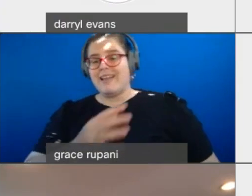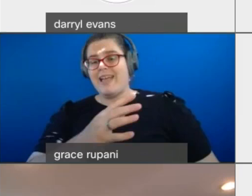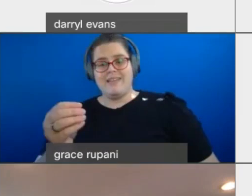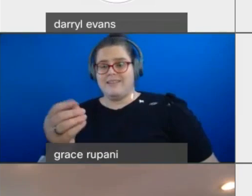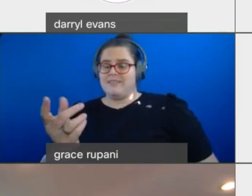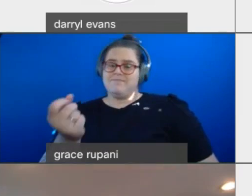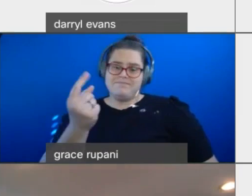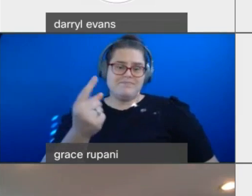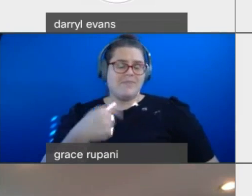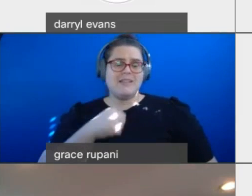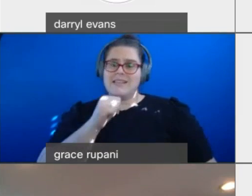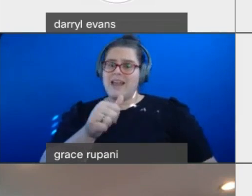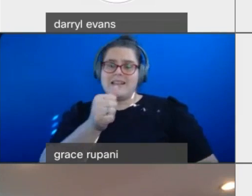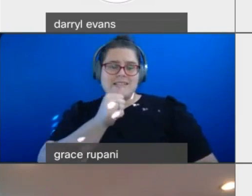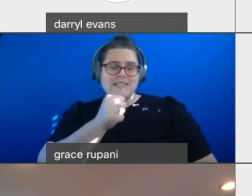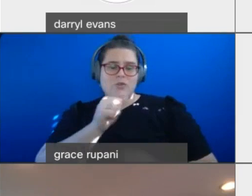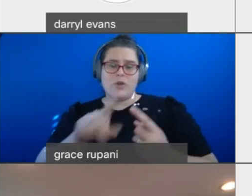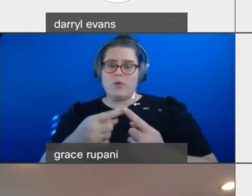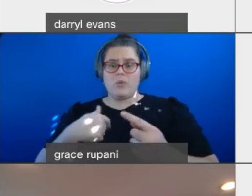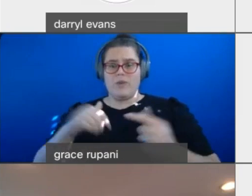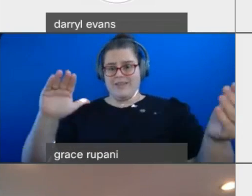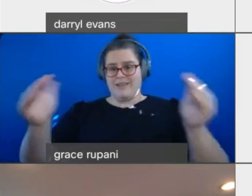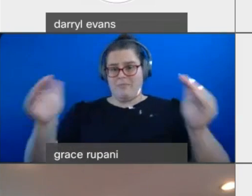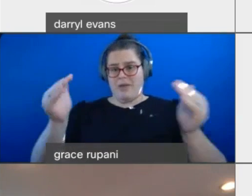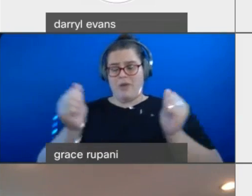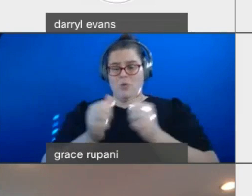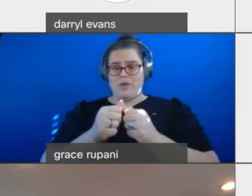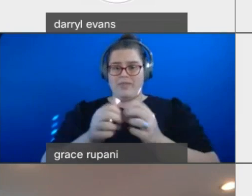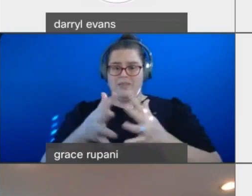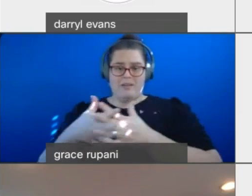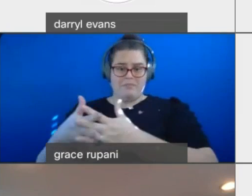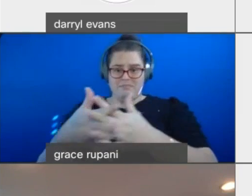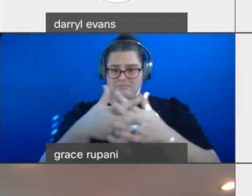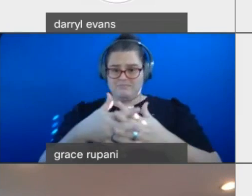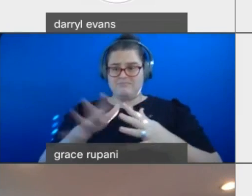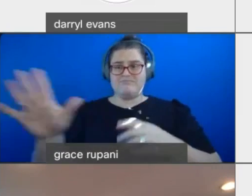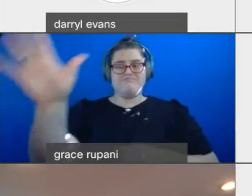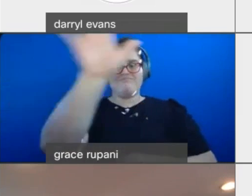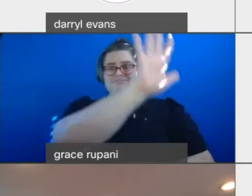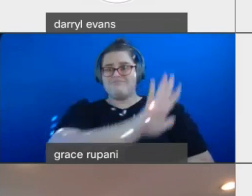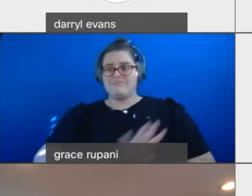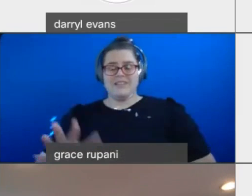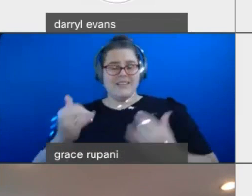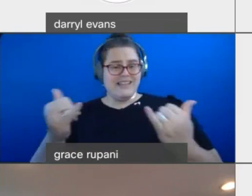around the country, we are in the middle of things spiking again.